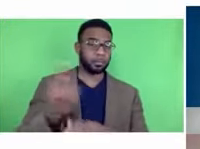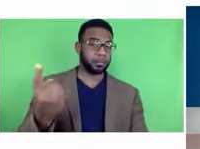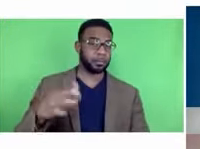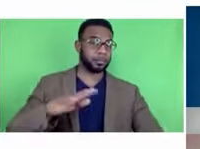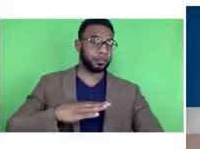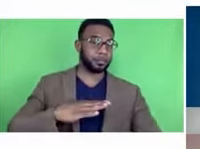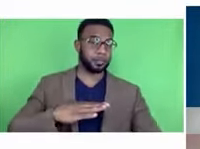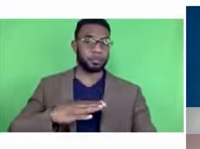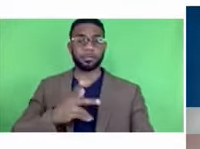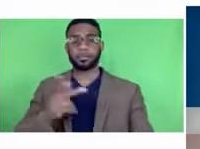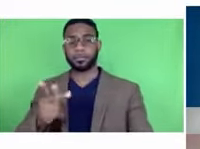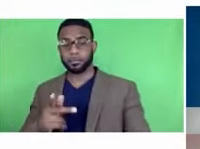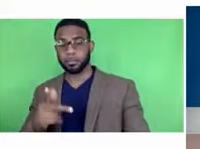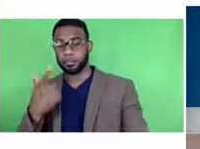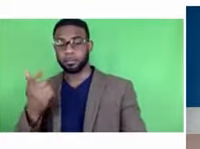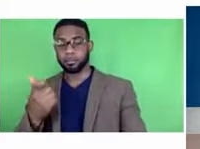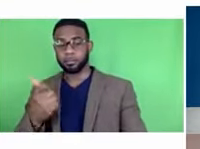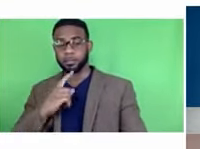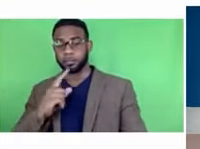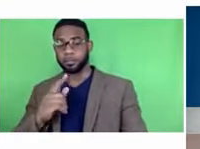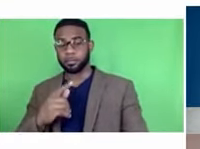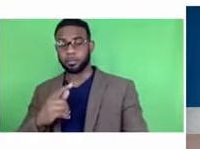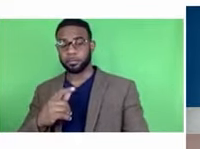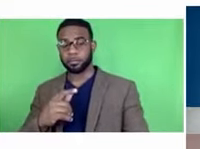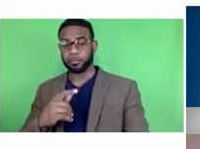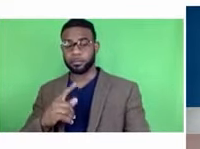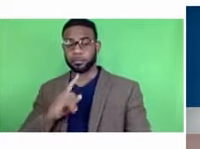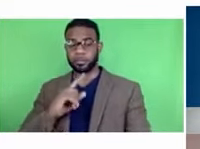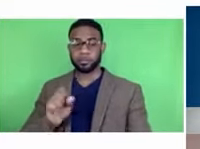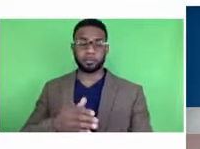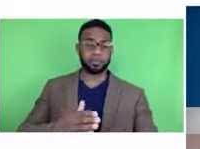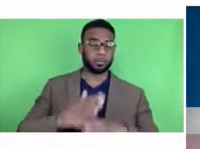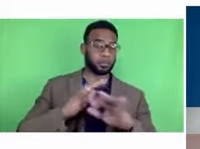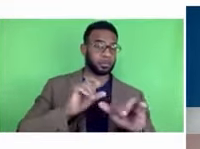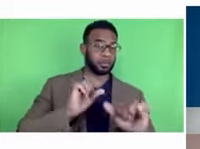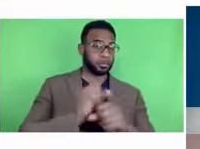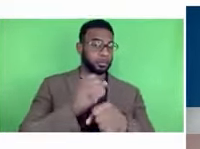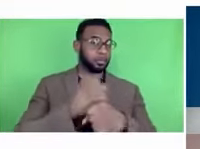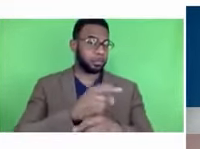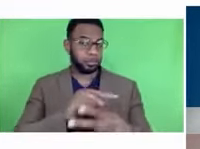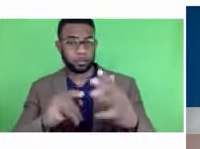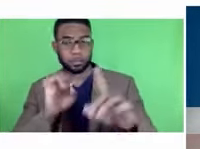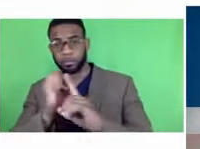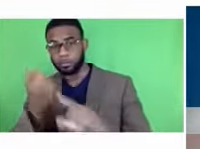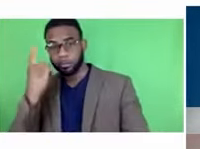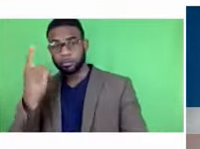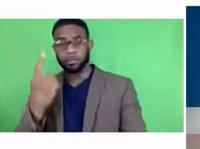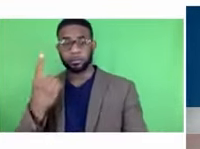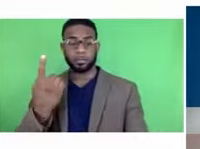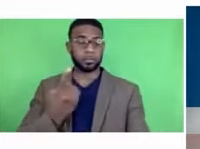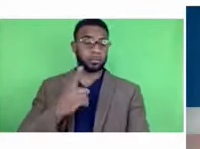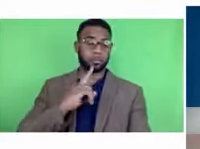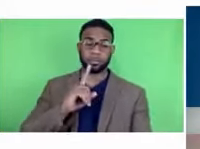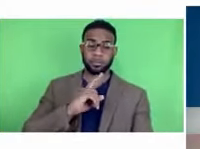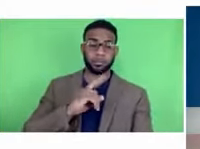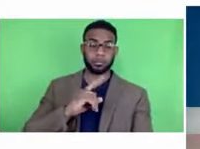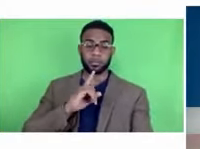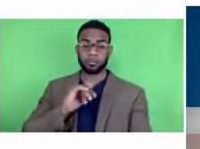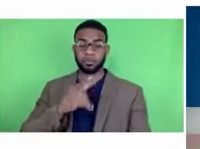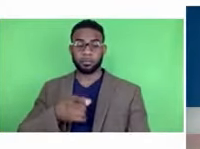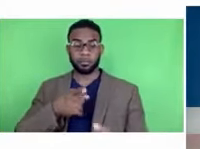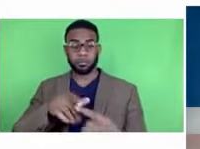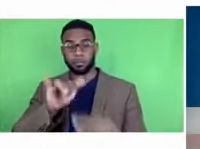the position, because there are certainly hurdles that can create those environments where someone may be, you know, really struggling and that